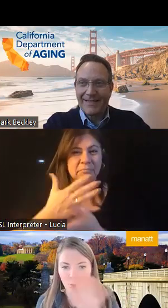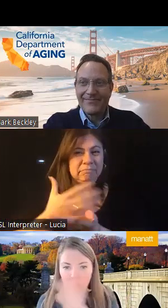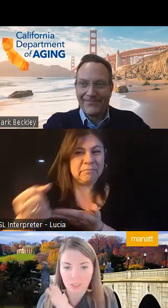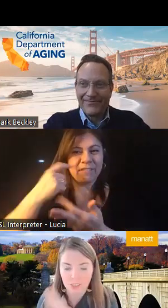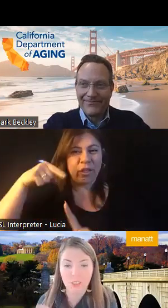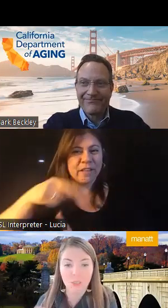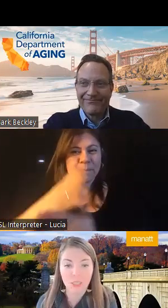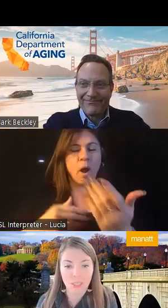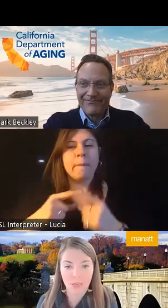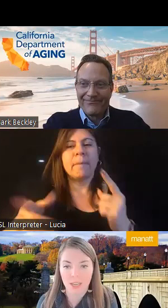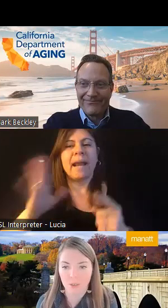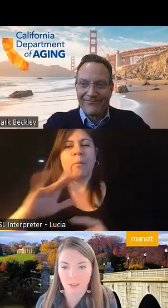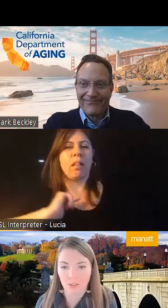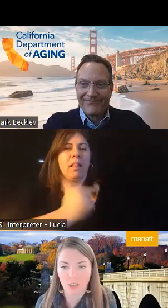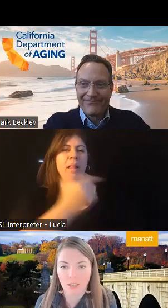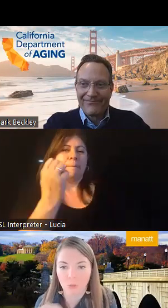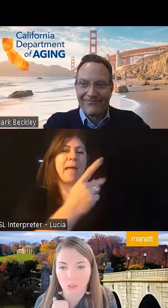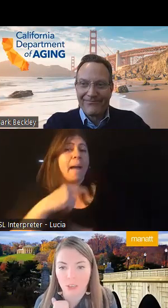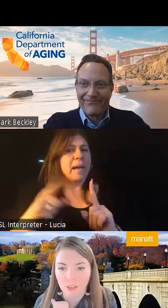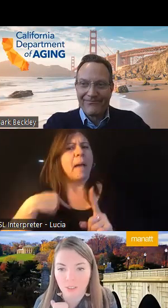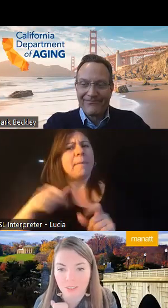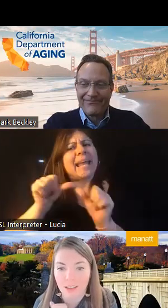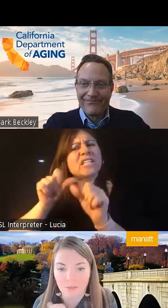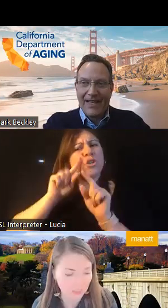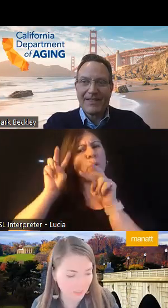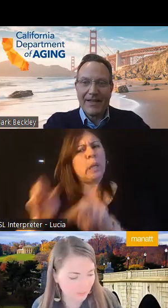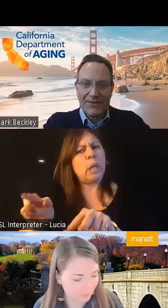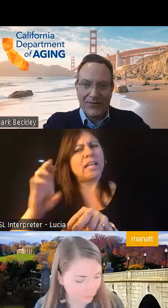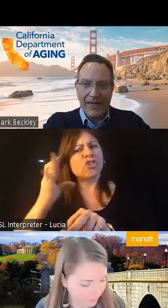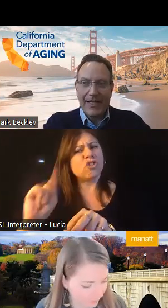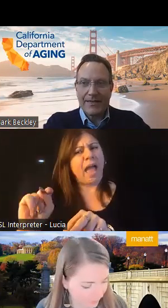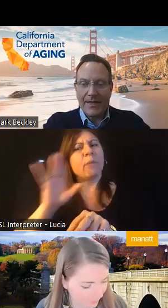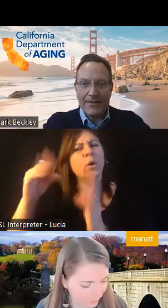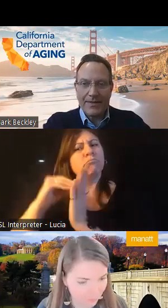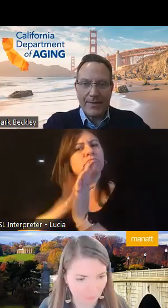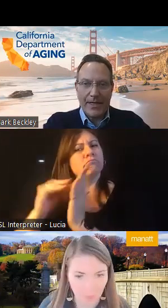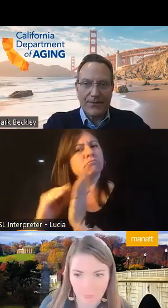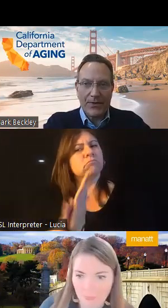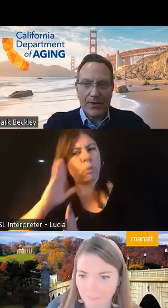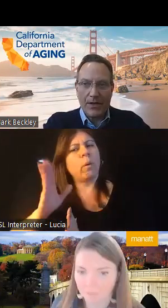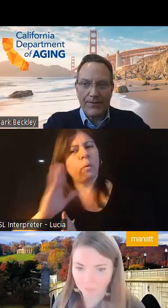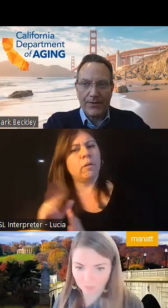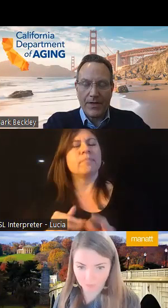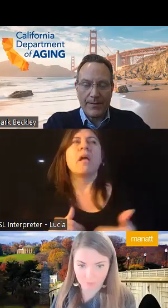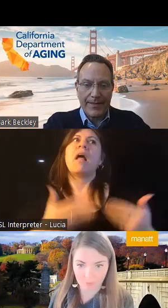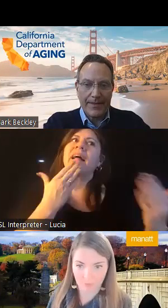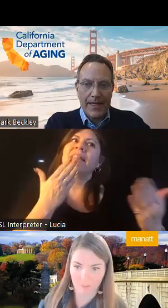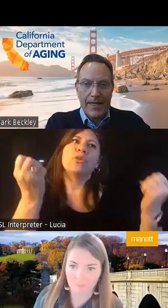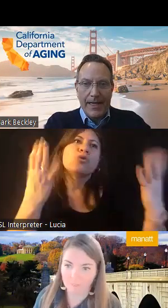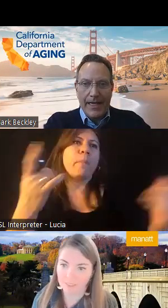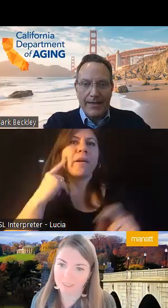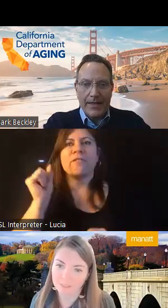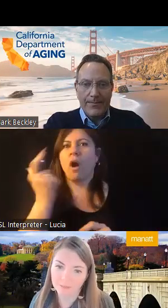it back to you, but we are continuing to keep an eye on what's in the chat and we'll jot all of this down. Sounds great. Yes, thank you so much for all of your